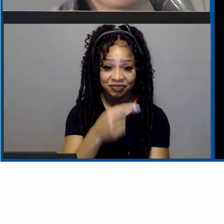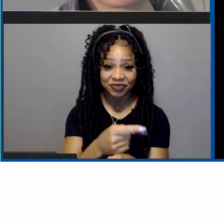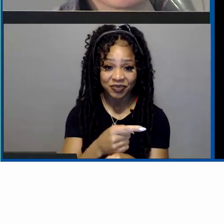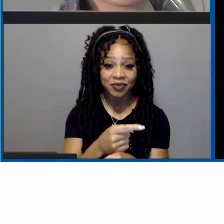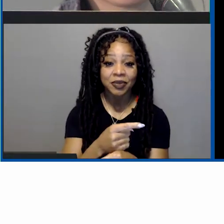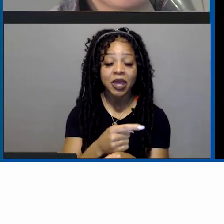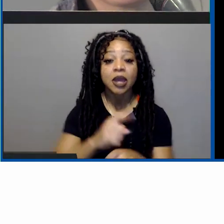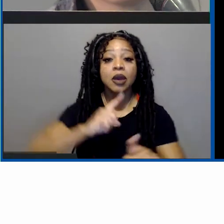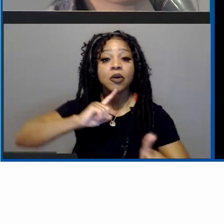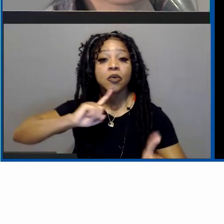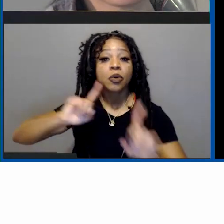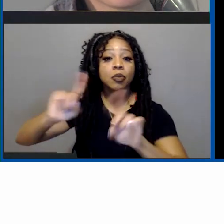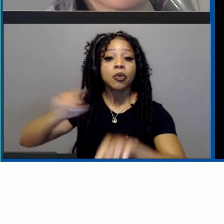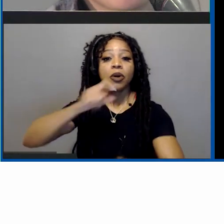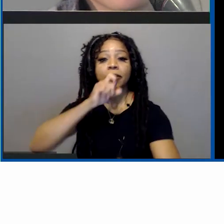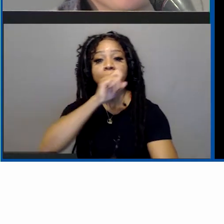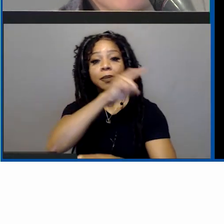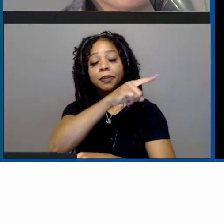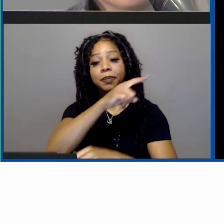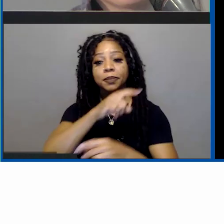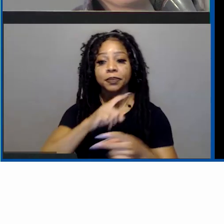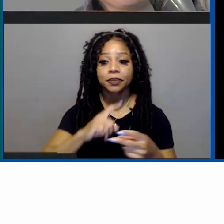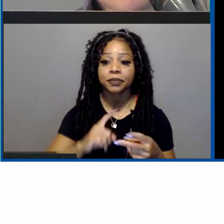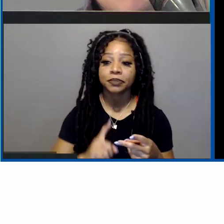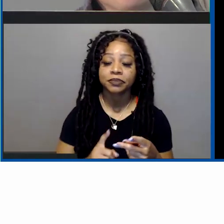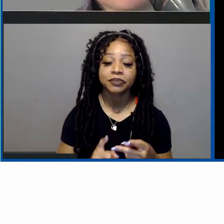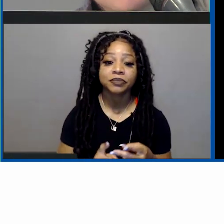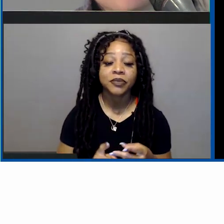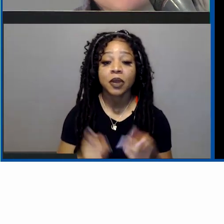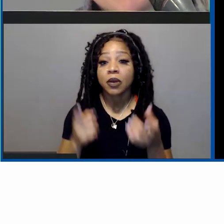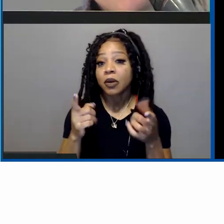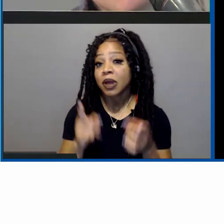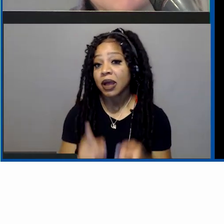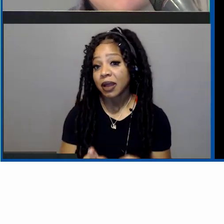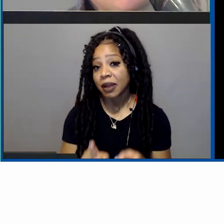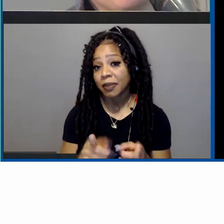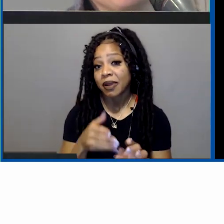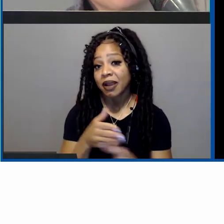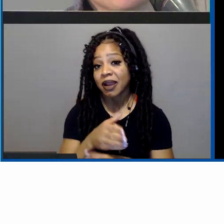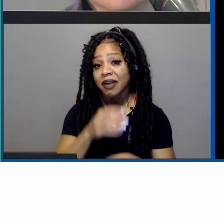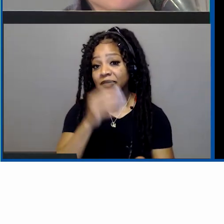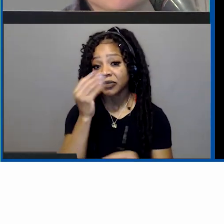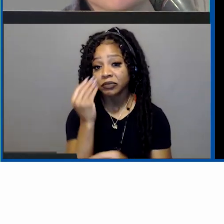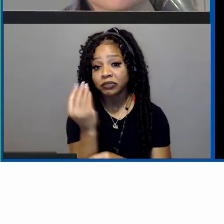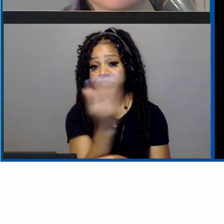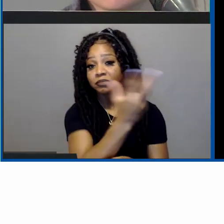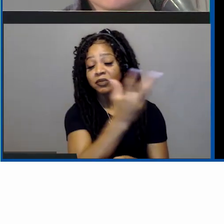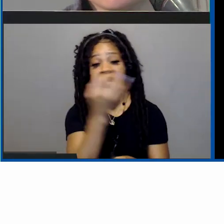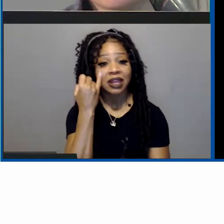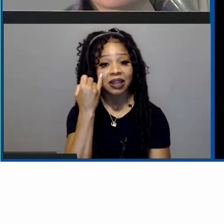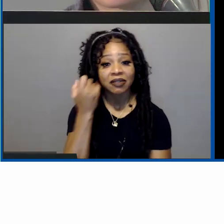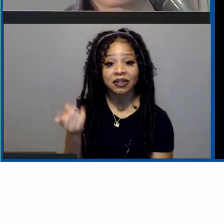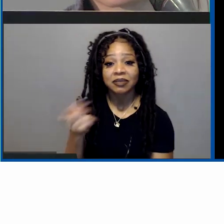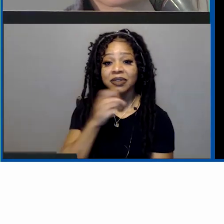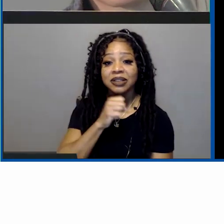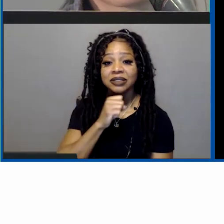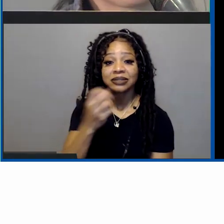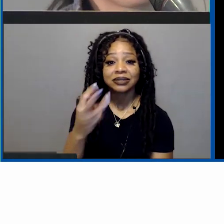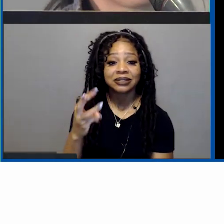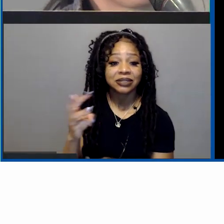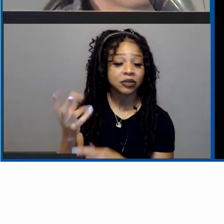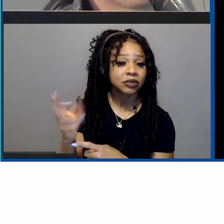to reporting. And then what happens specifically, though, if they're 16 or 17?